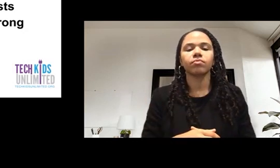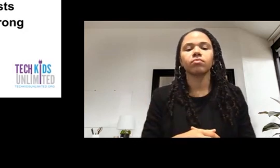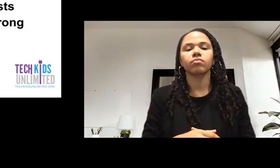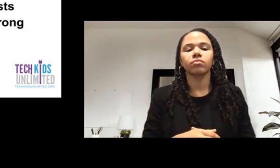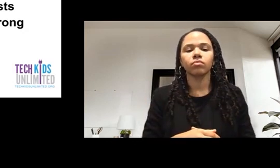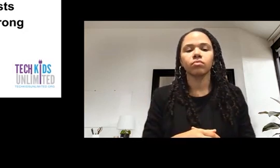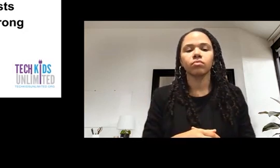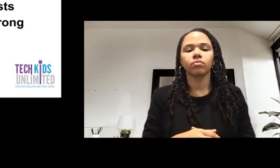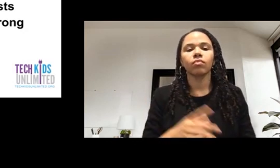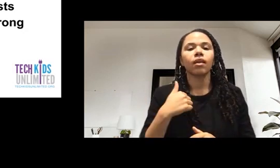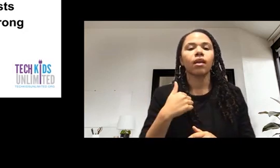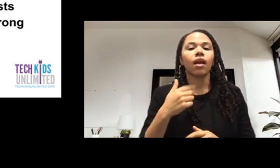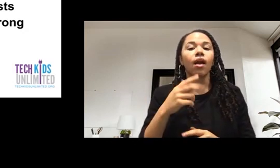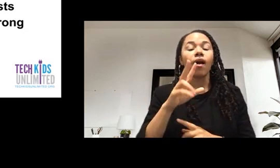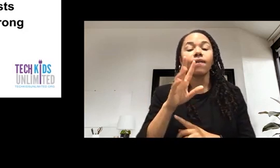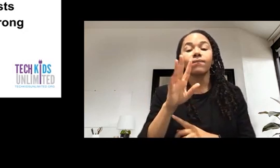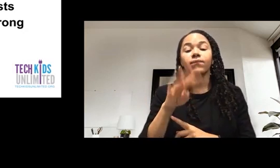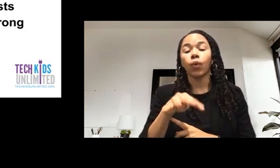that